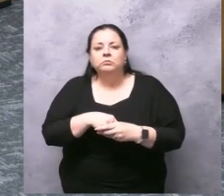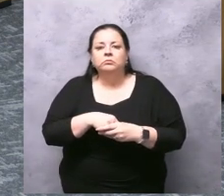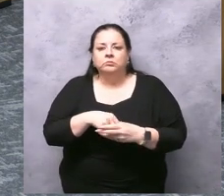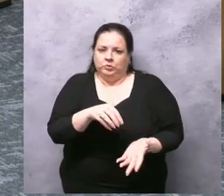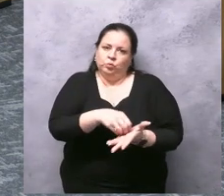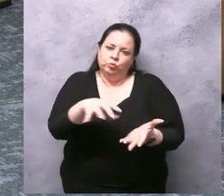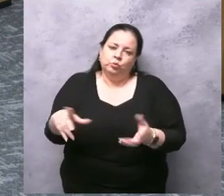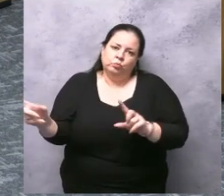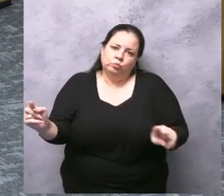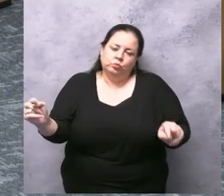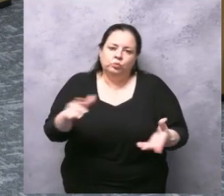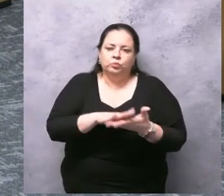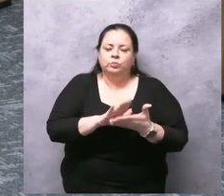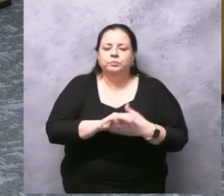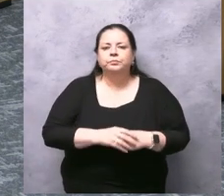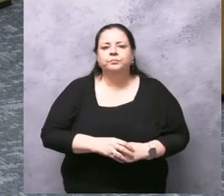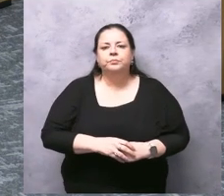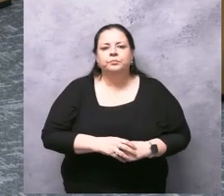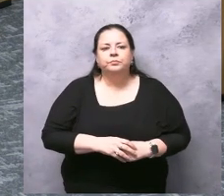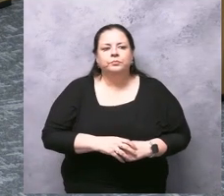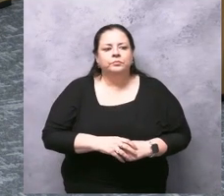enrollment.